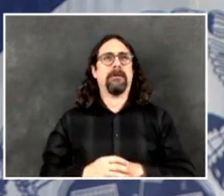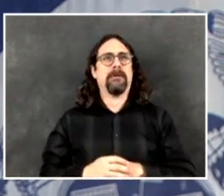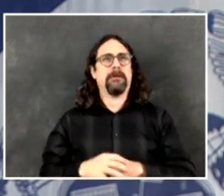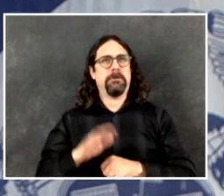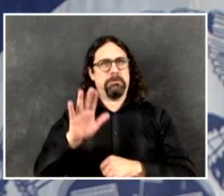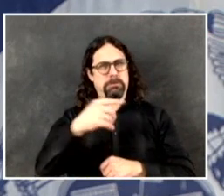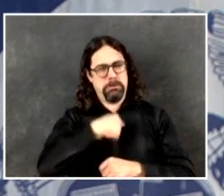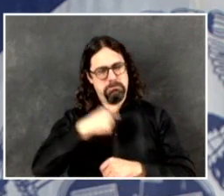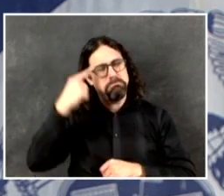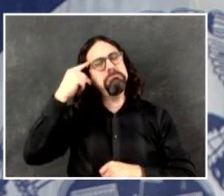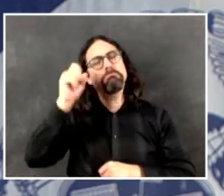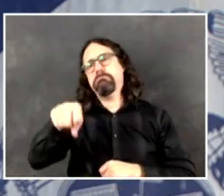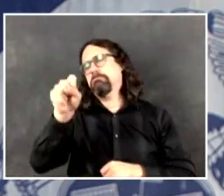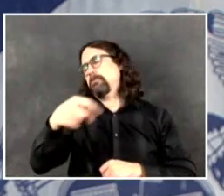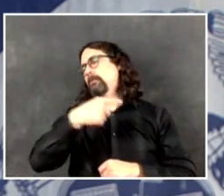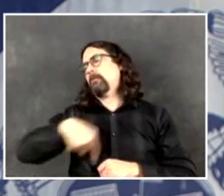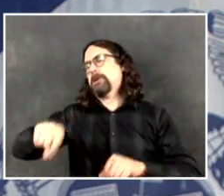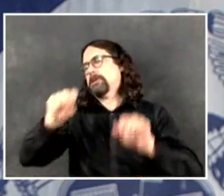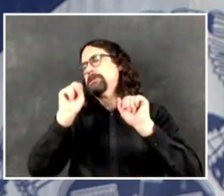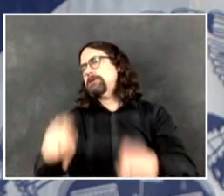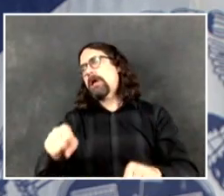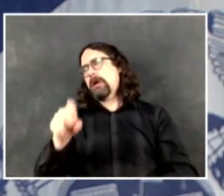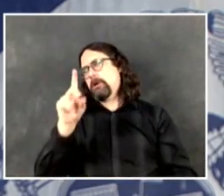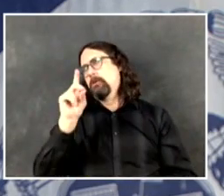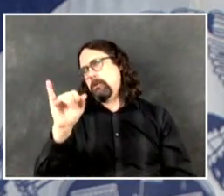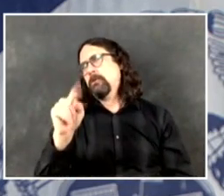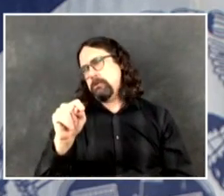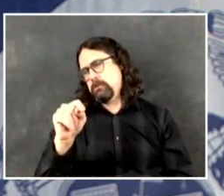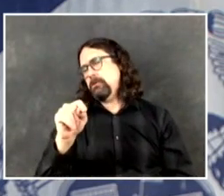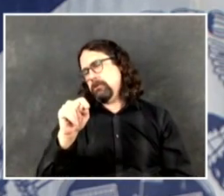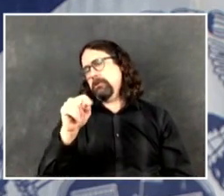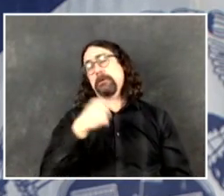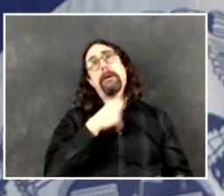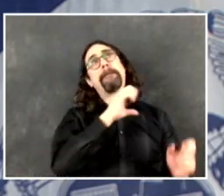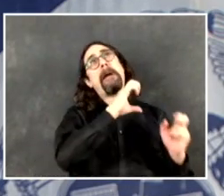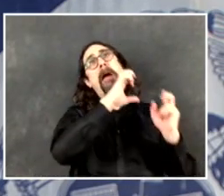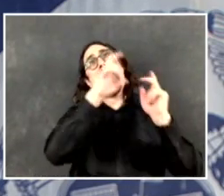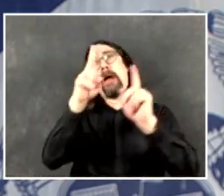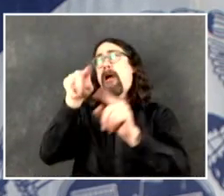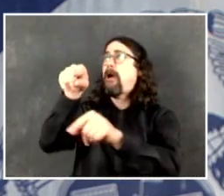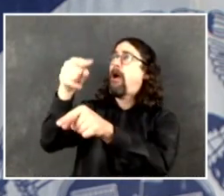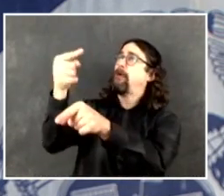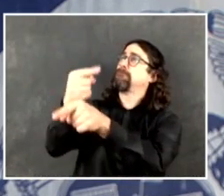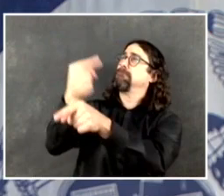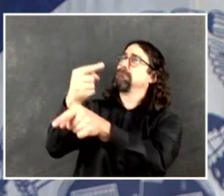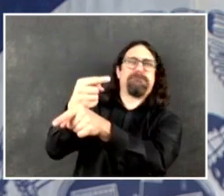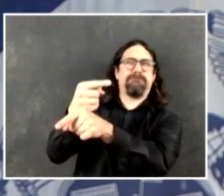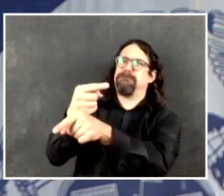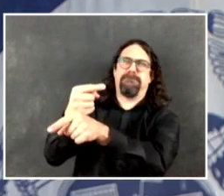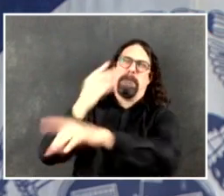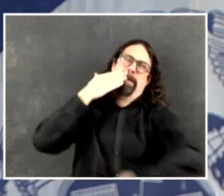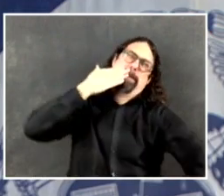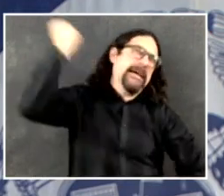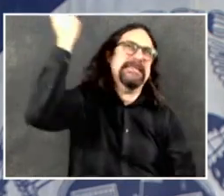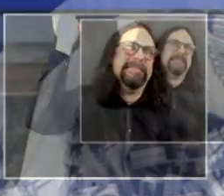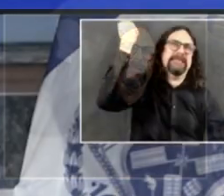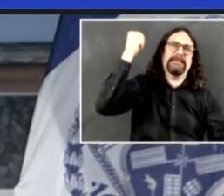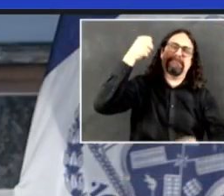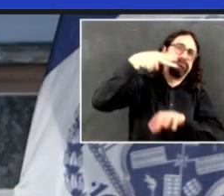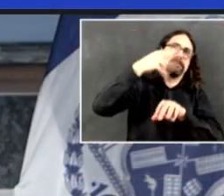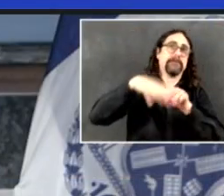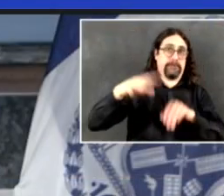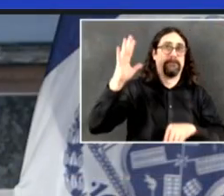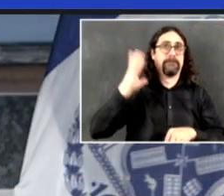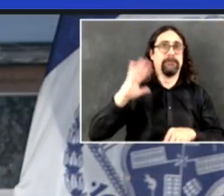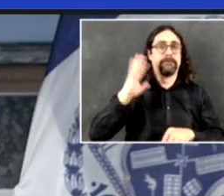that's what I'm devoted to, and that's what my whole team will be devoted to. A few words in Spanish.